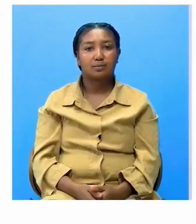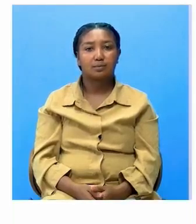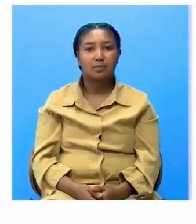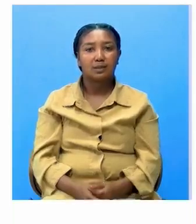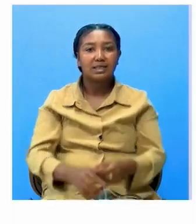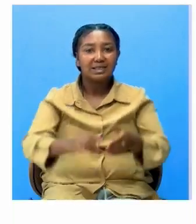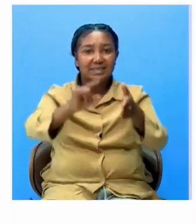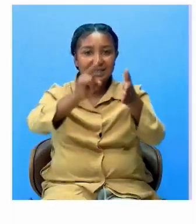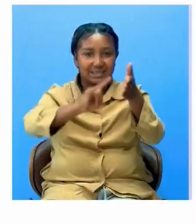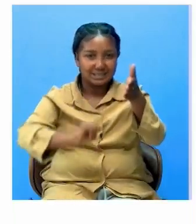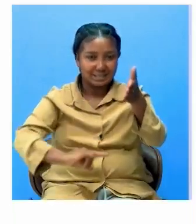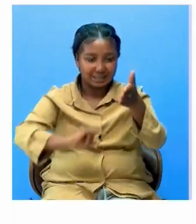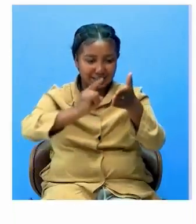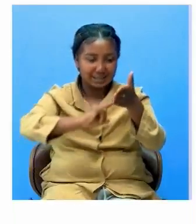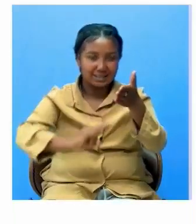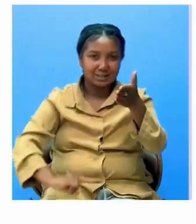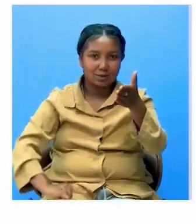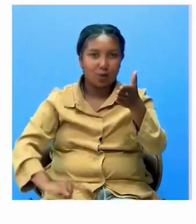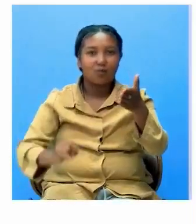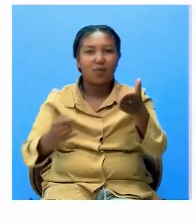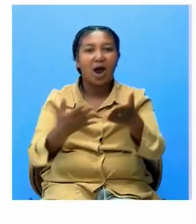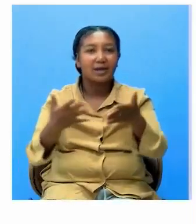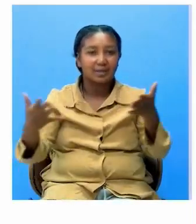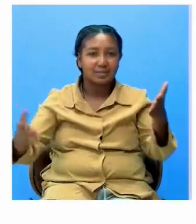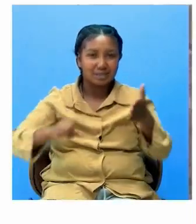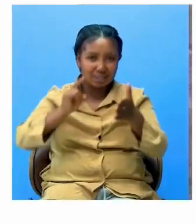list of items.